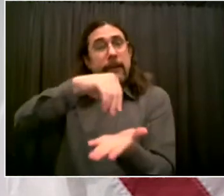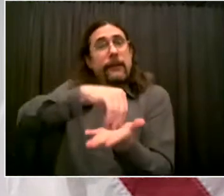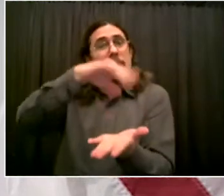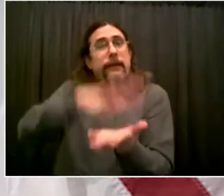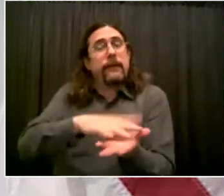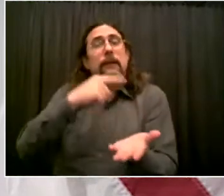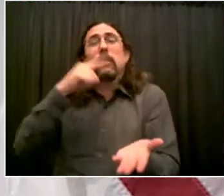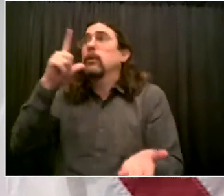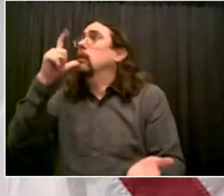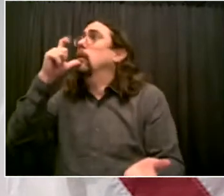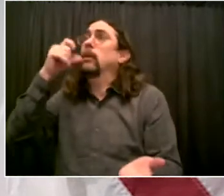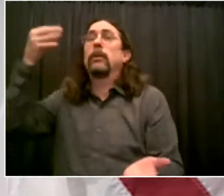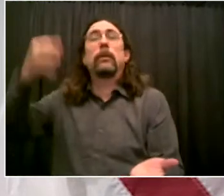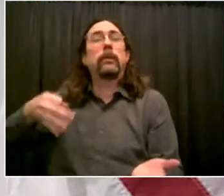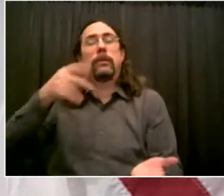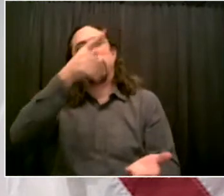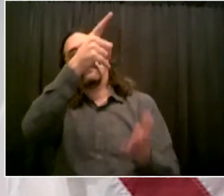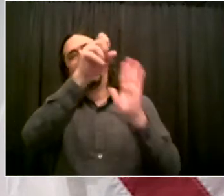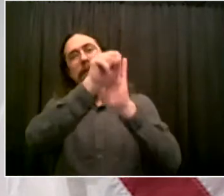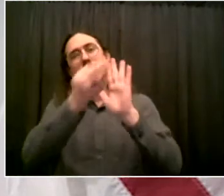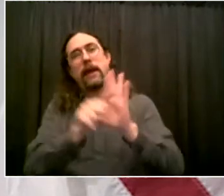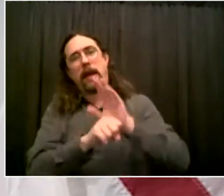with education for